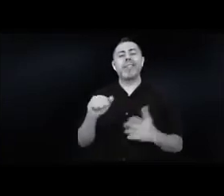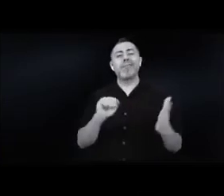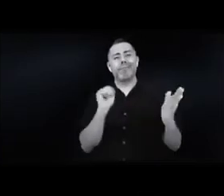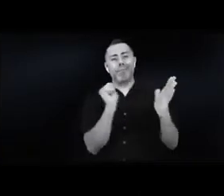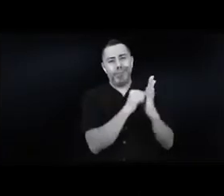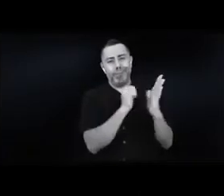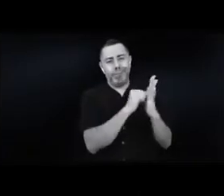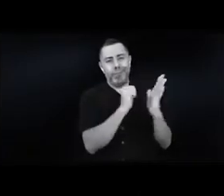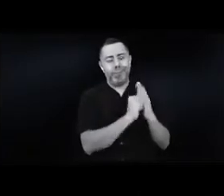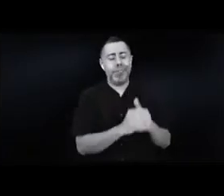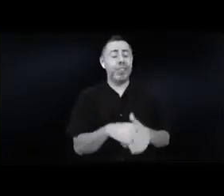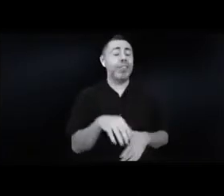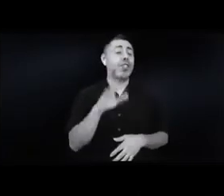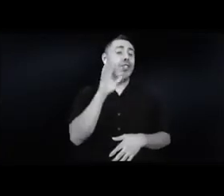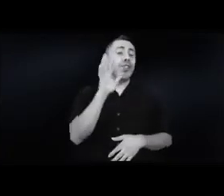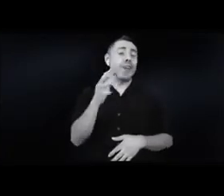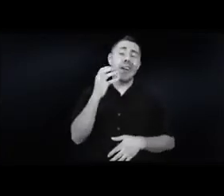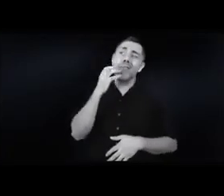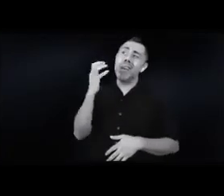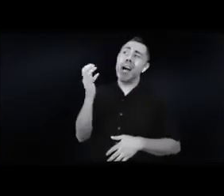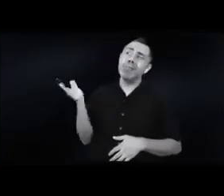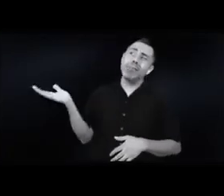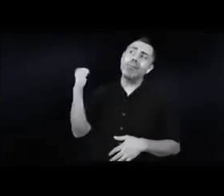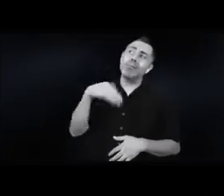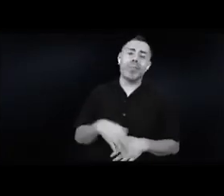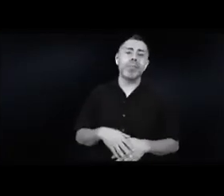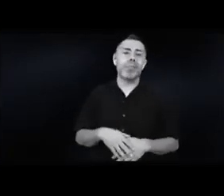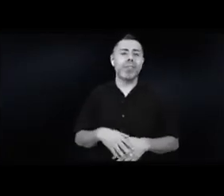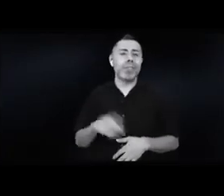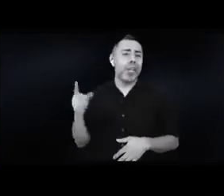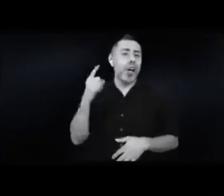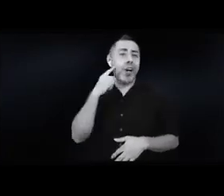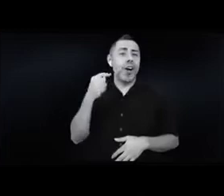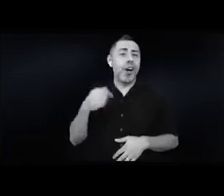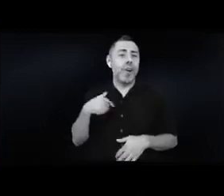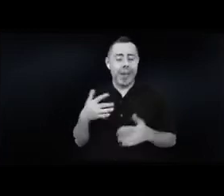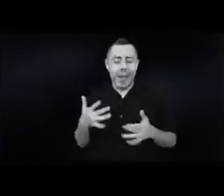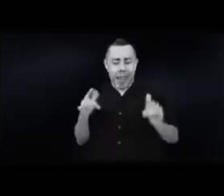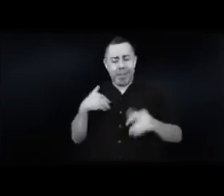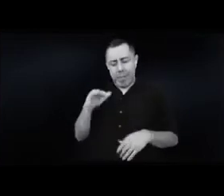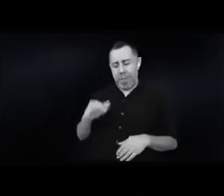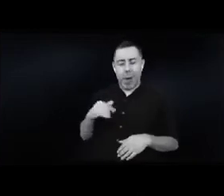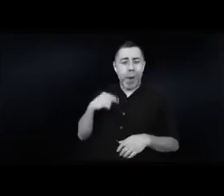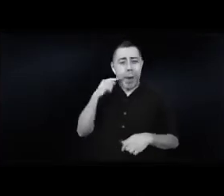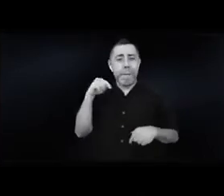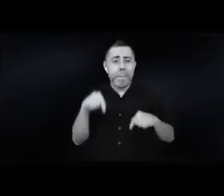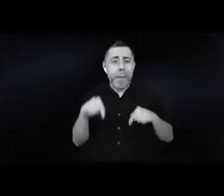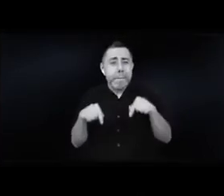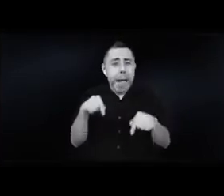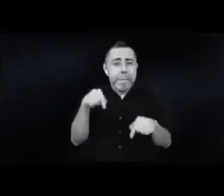say, "Come on in," and then she'd hear my little footsteps, and then she'd say, "Oh,